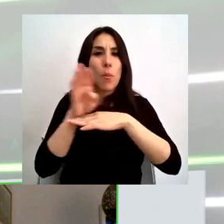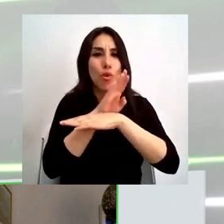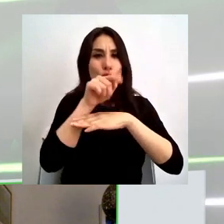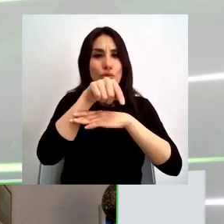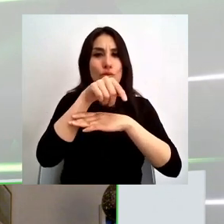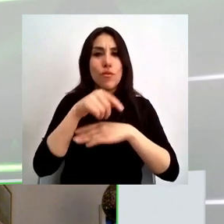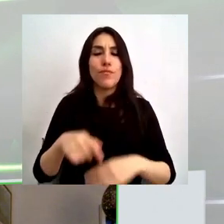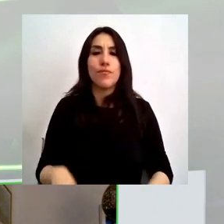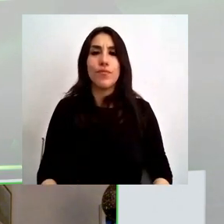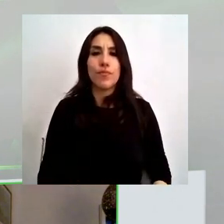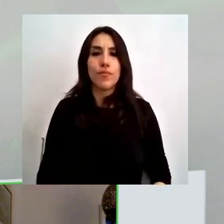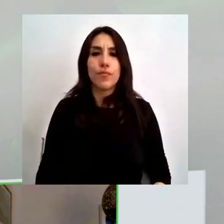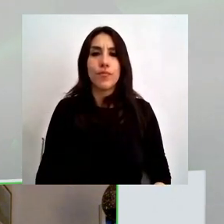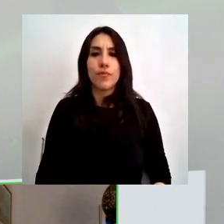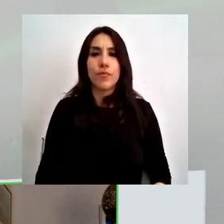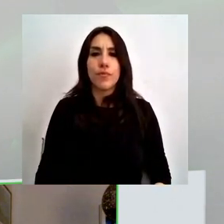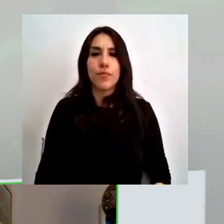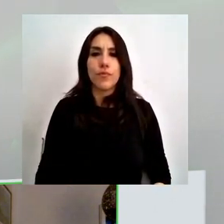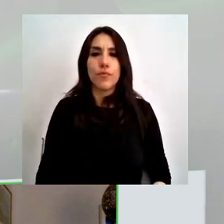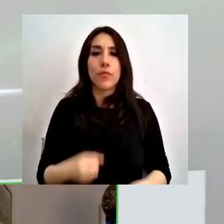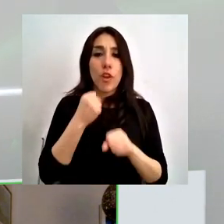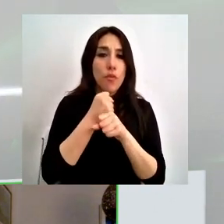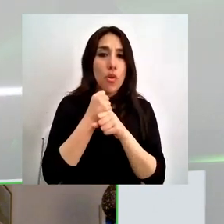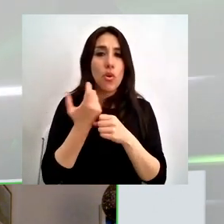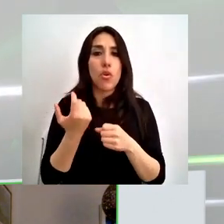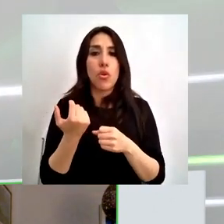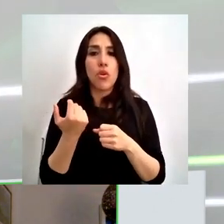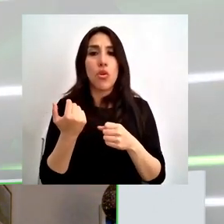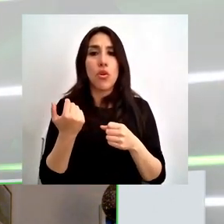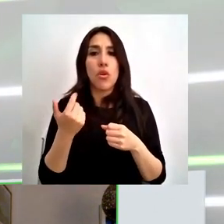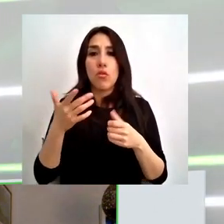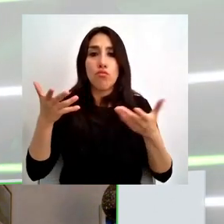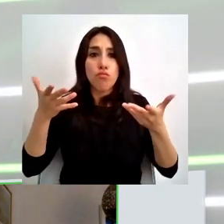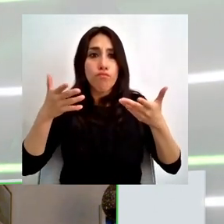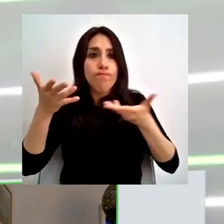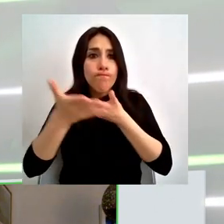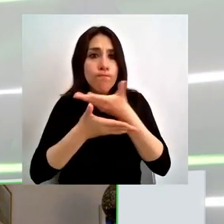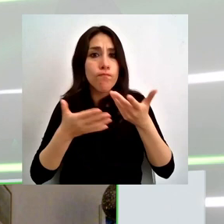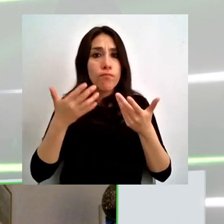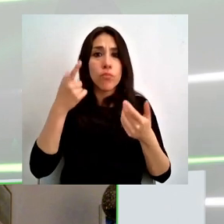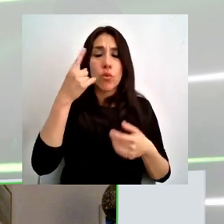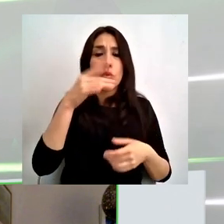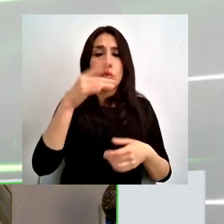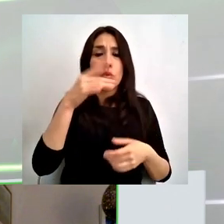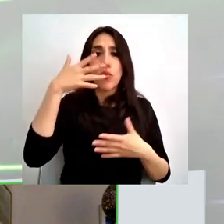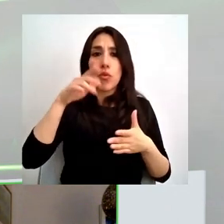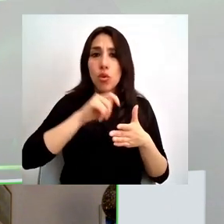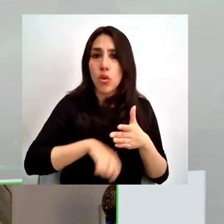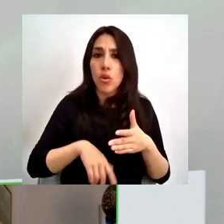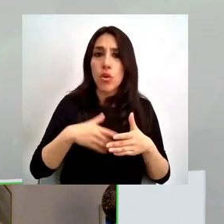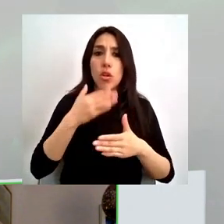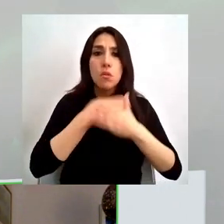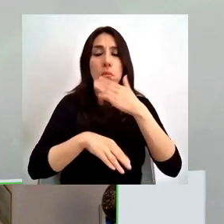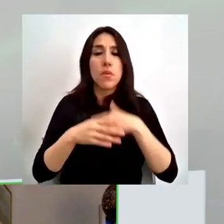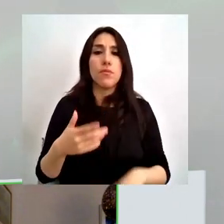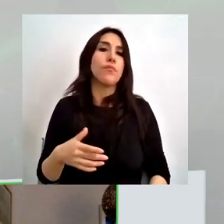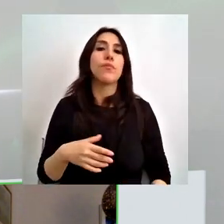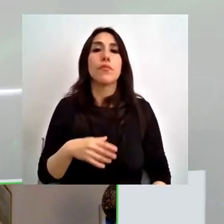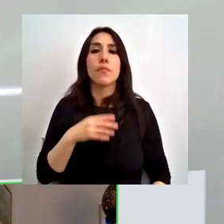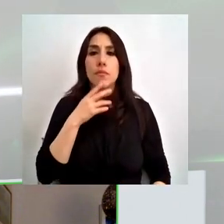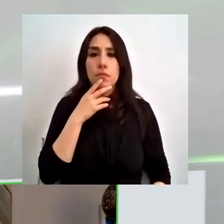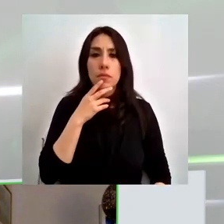are as available resources have gone on to empower people with disabilities and their leaders within